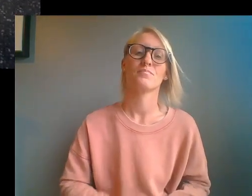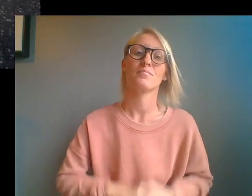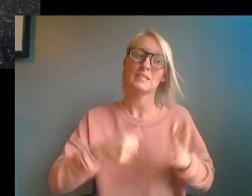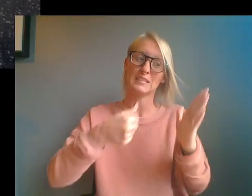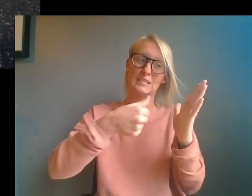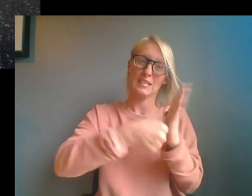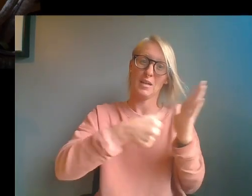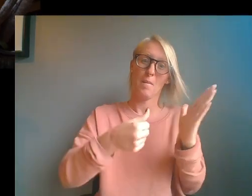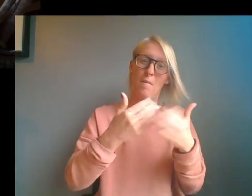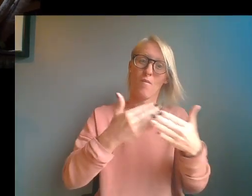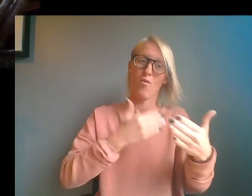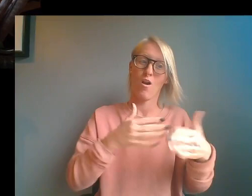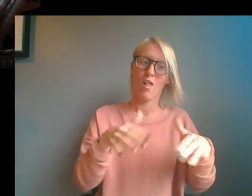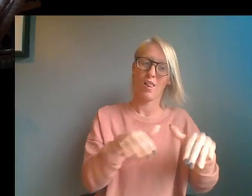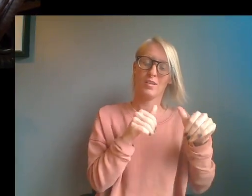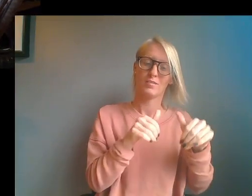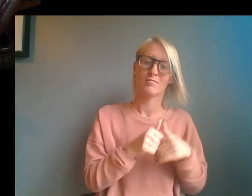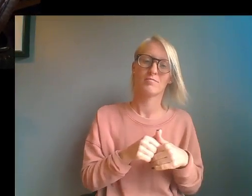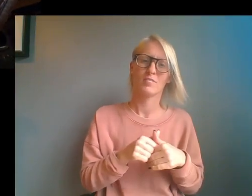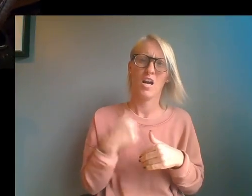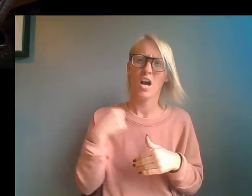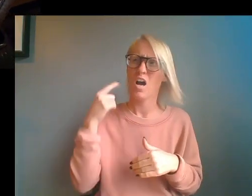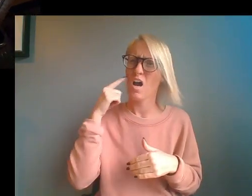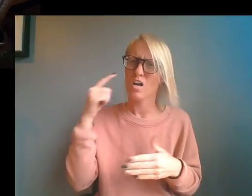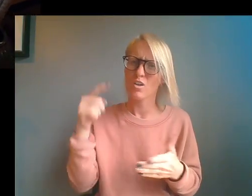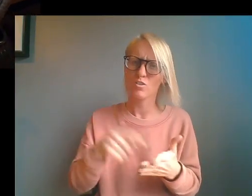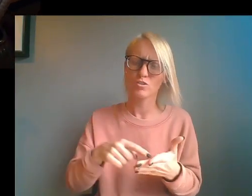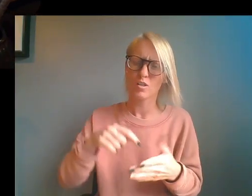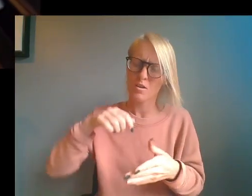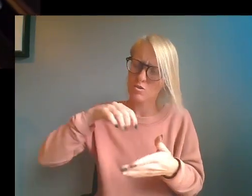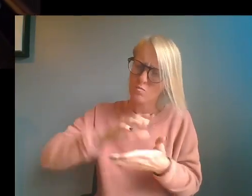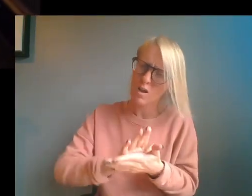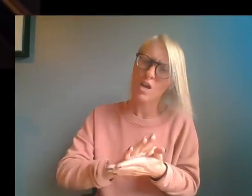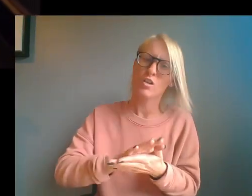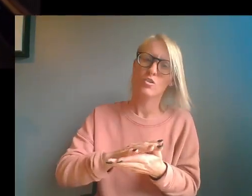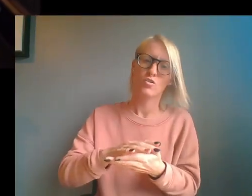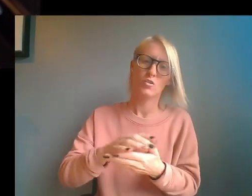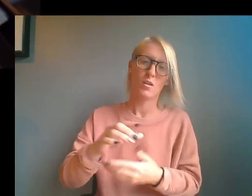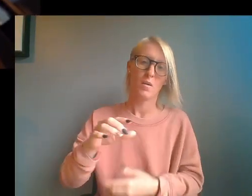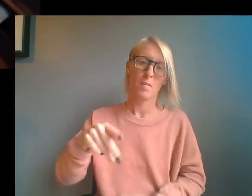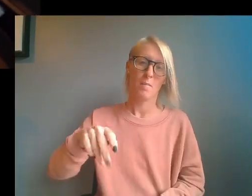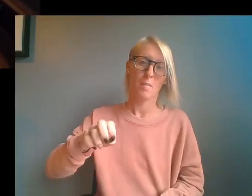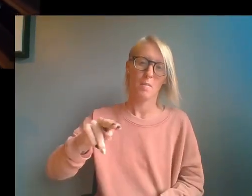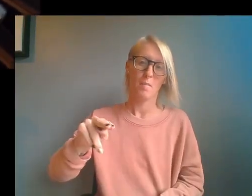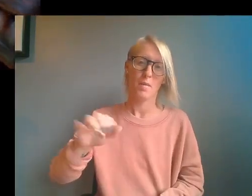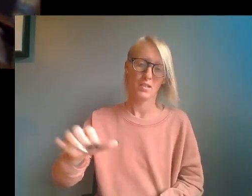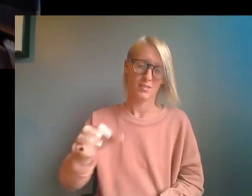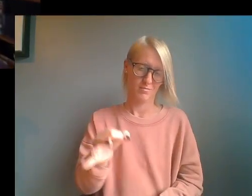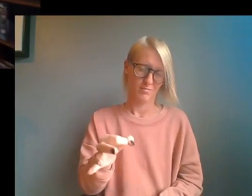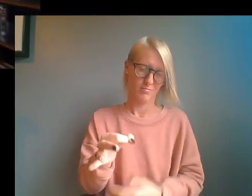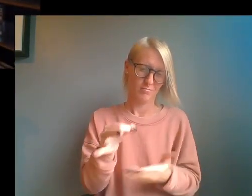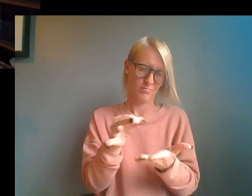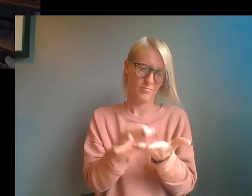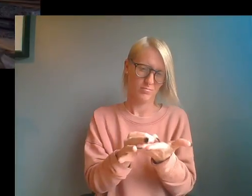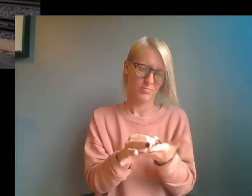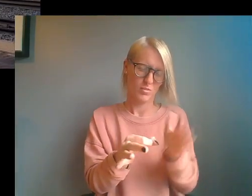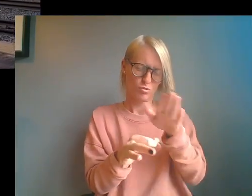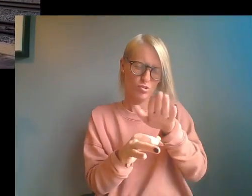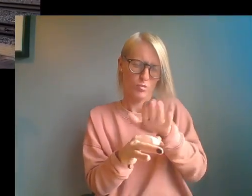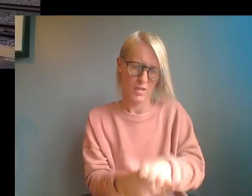I also kept noticing that a lot of places had the Smash Penny machine, so I decided to start collecting those as well.